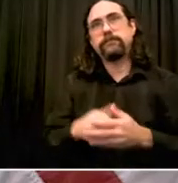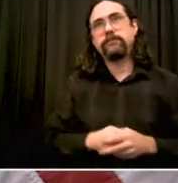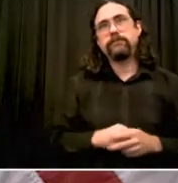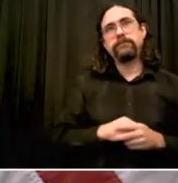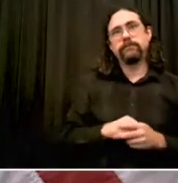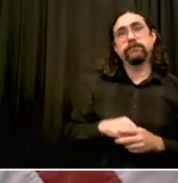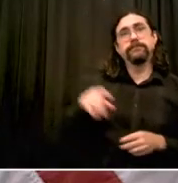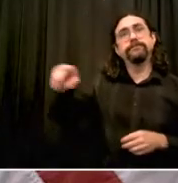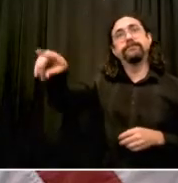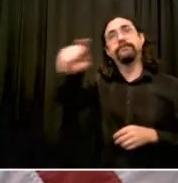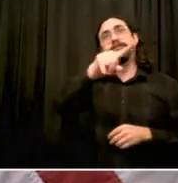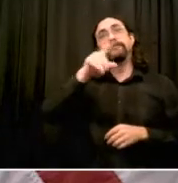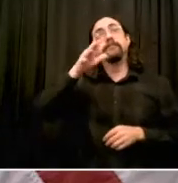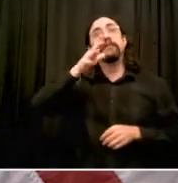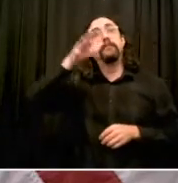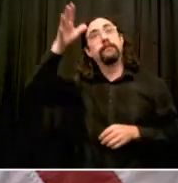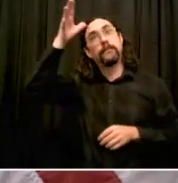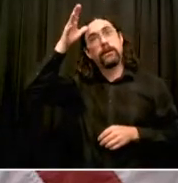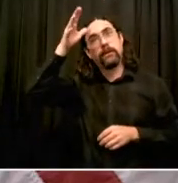toward.